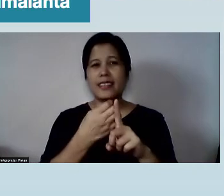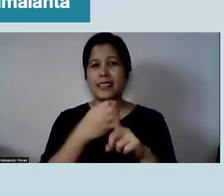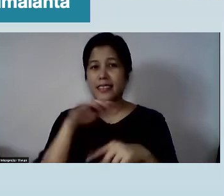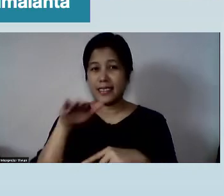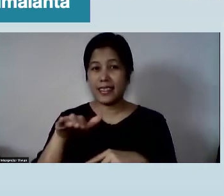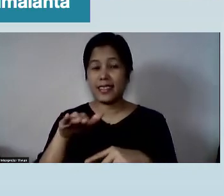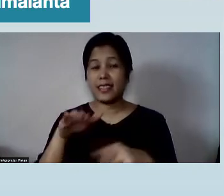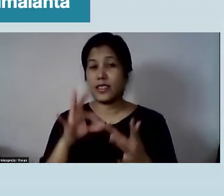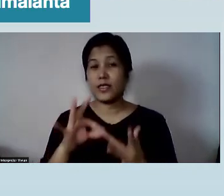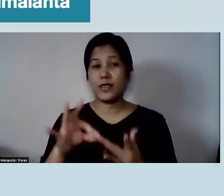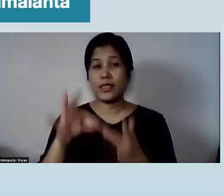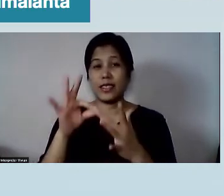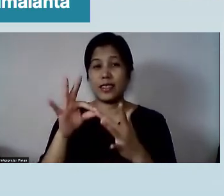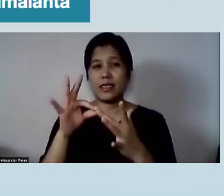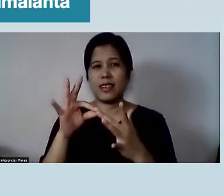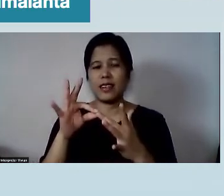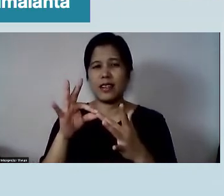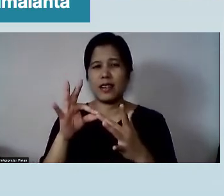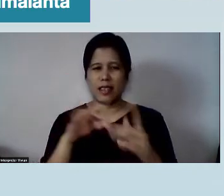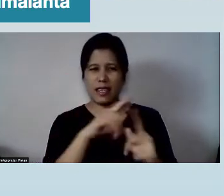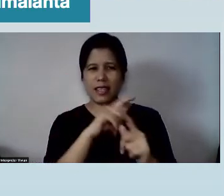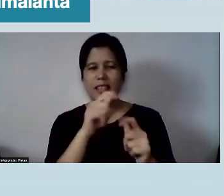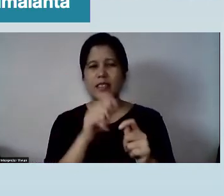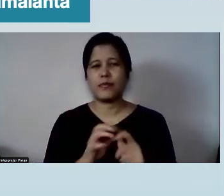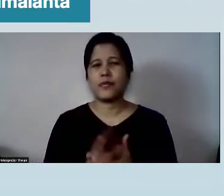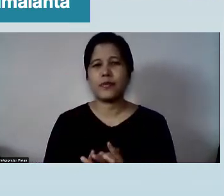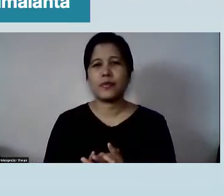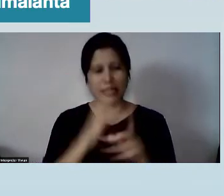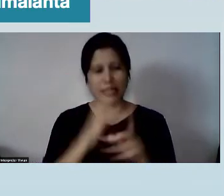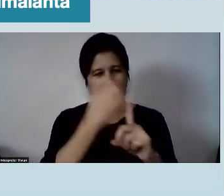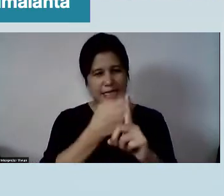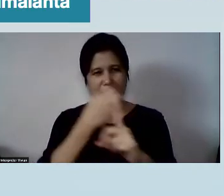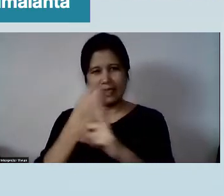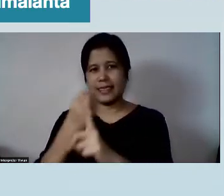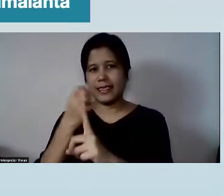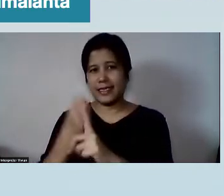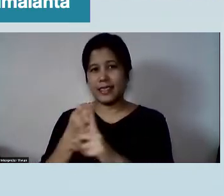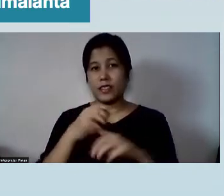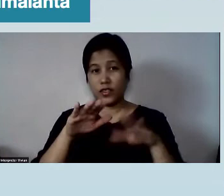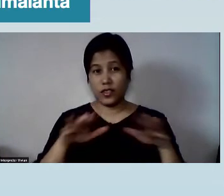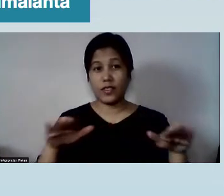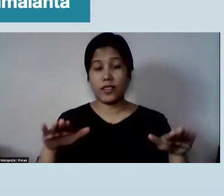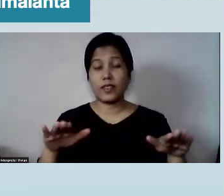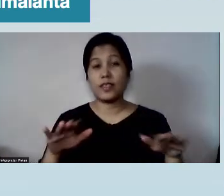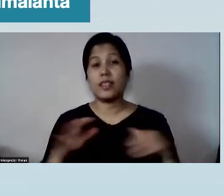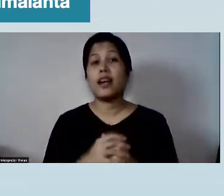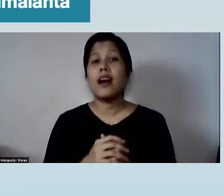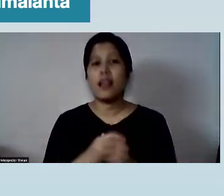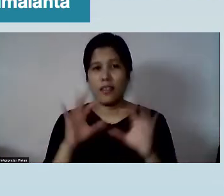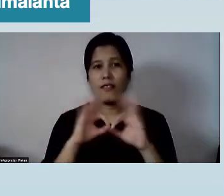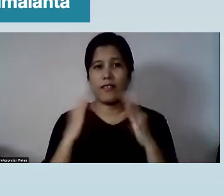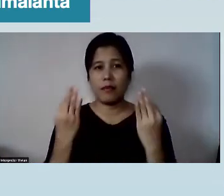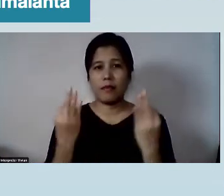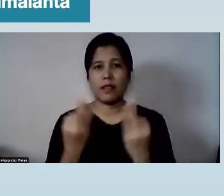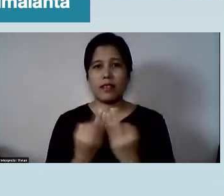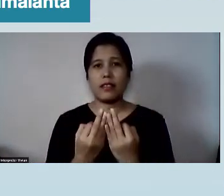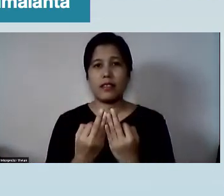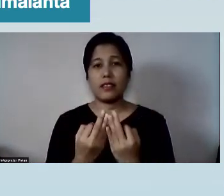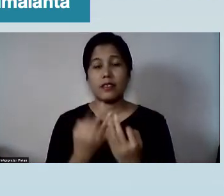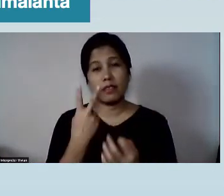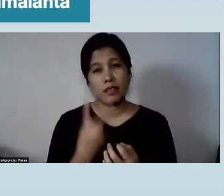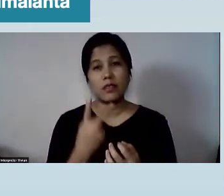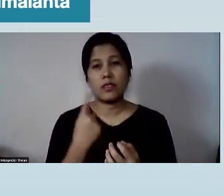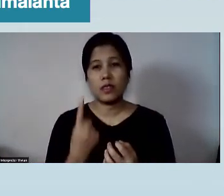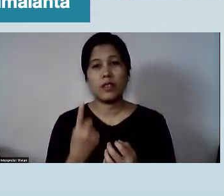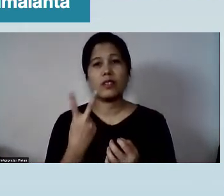is the one tailored fit to meet the needs of each child and their family. So iba to pag only child, pag dalawang kids,